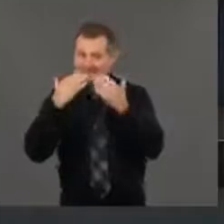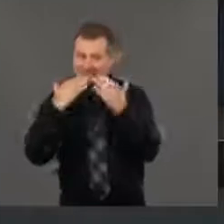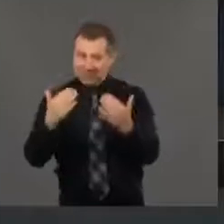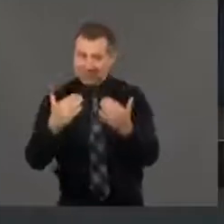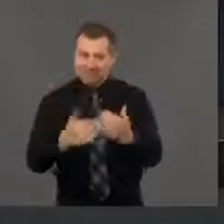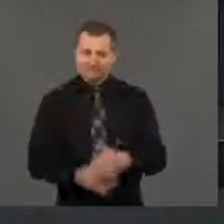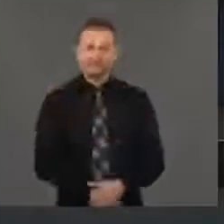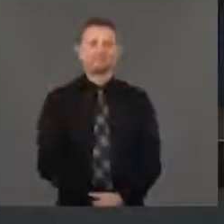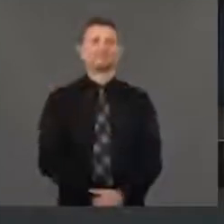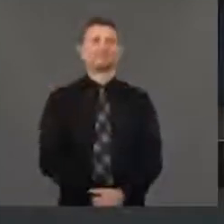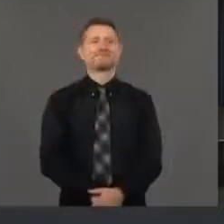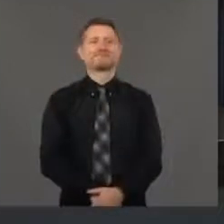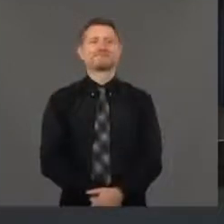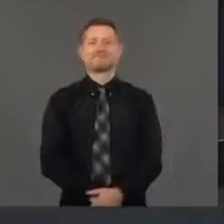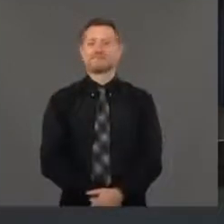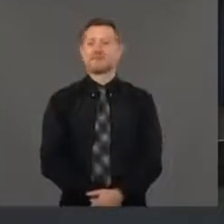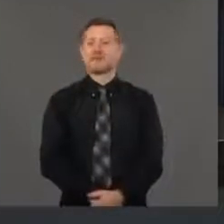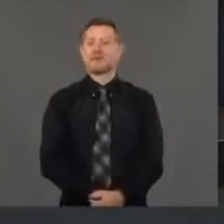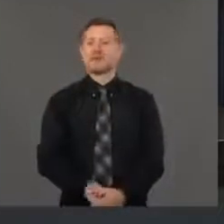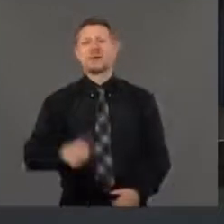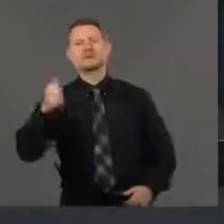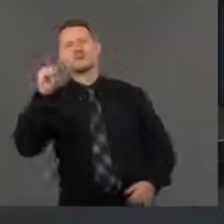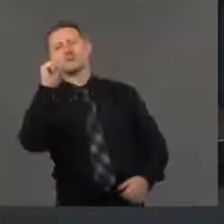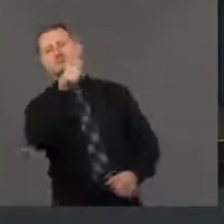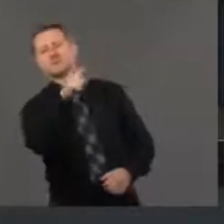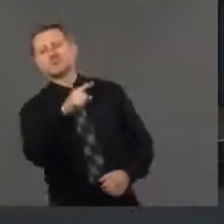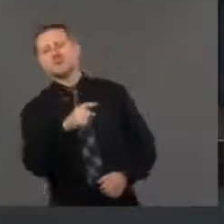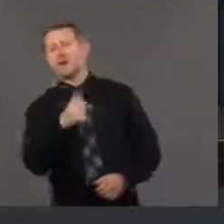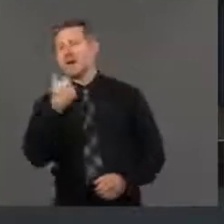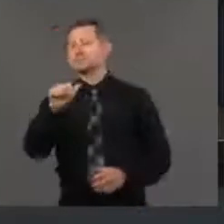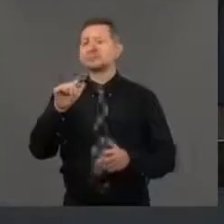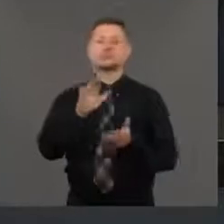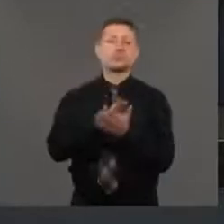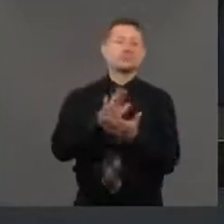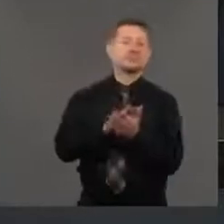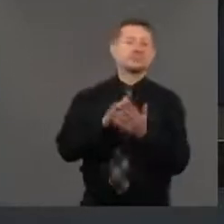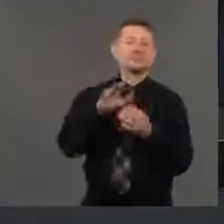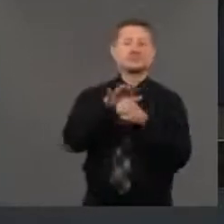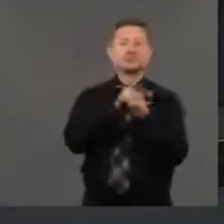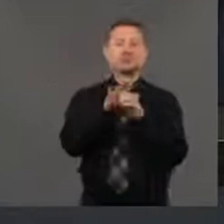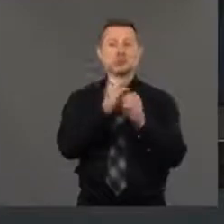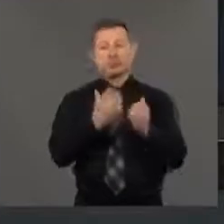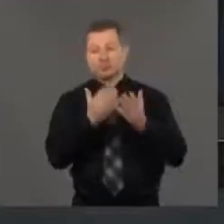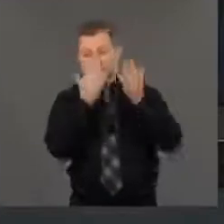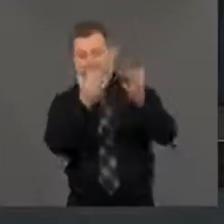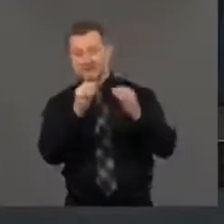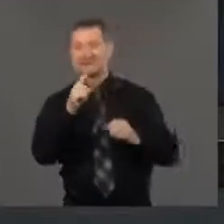schools? Has that been in the discussion? Any school district that wants to propose that can.